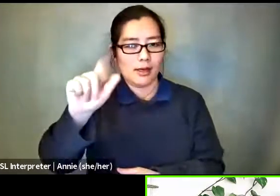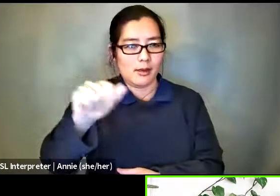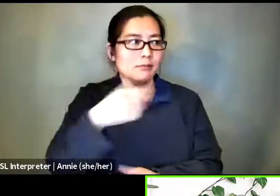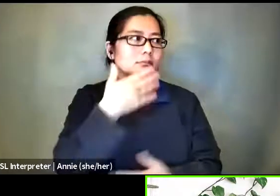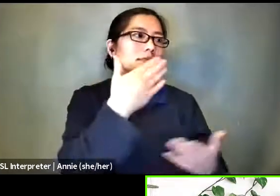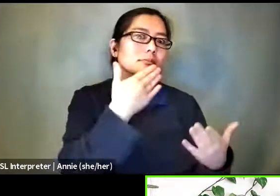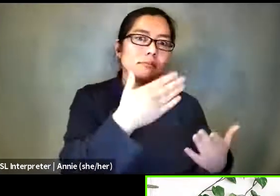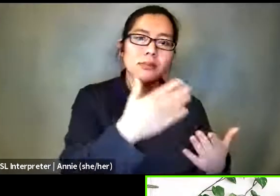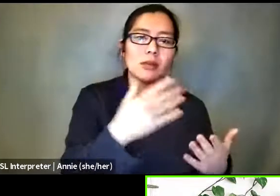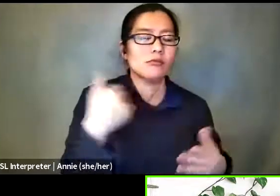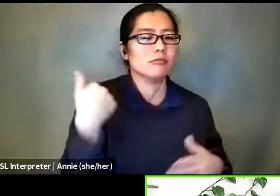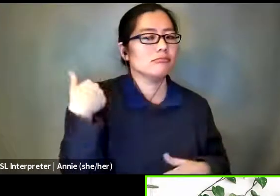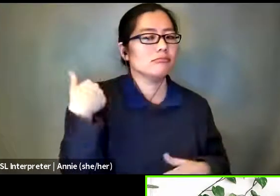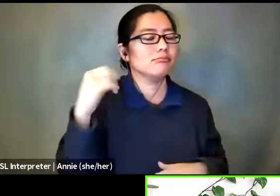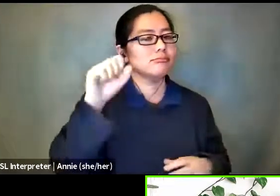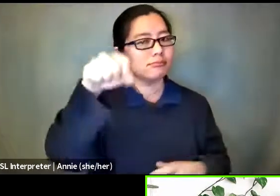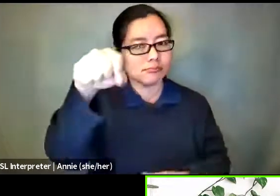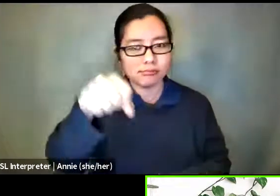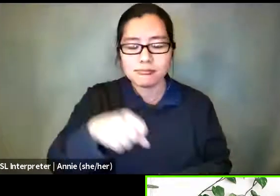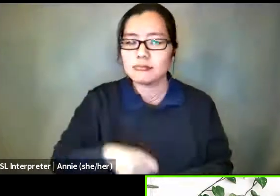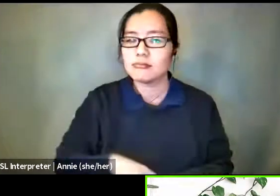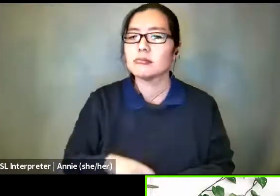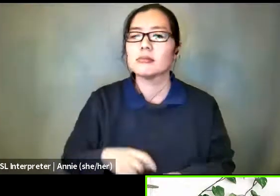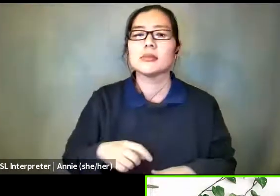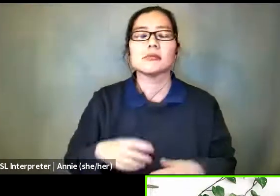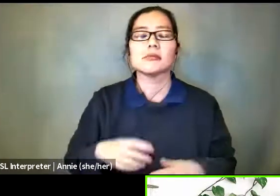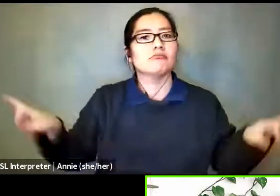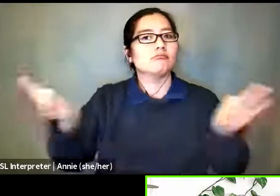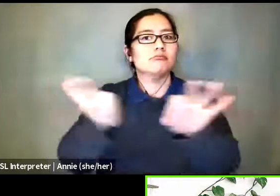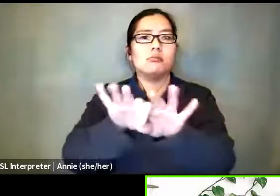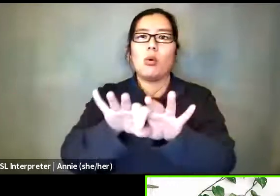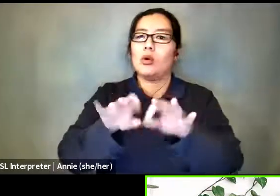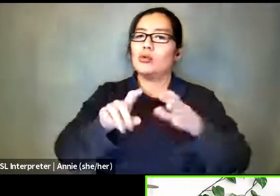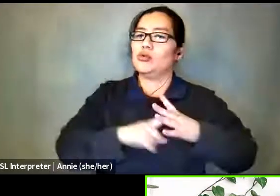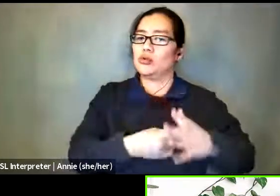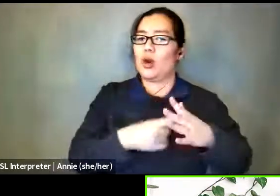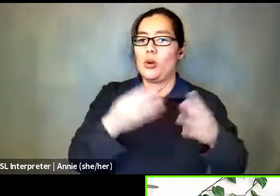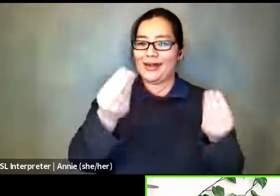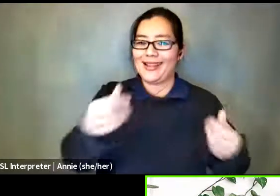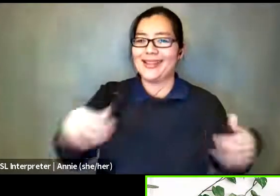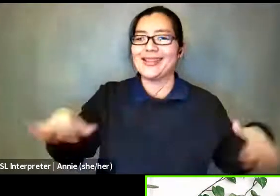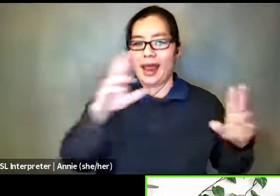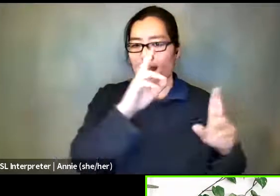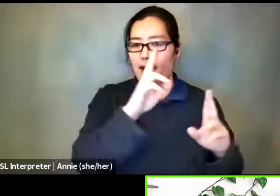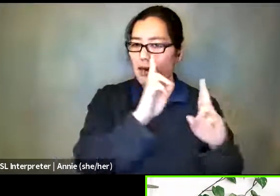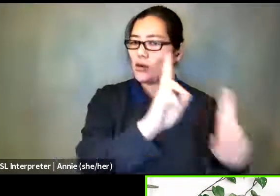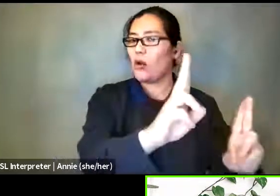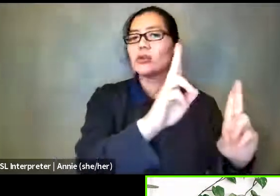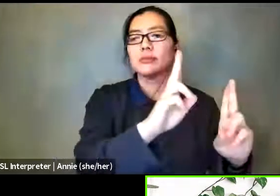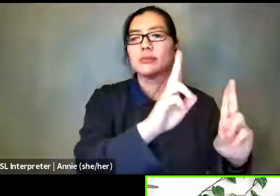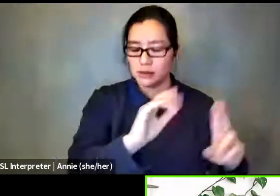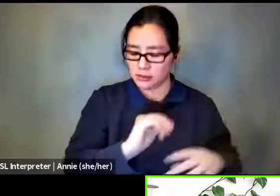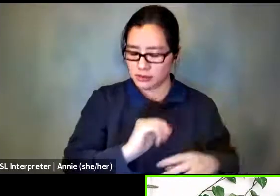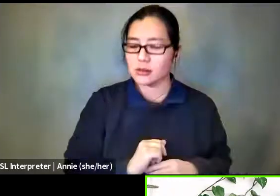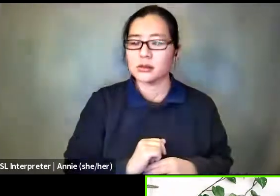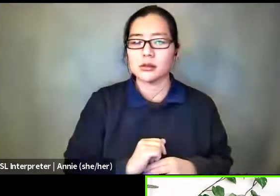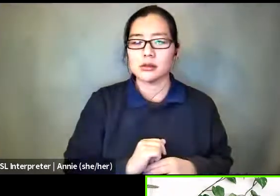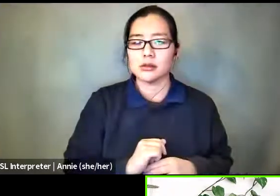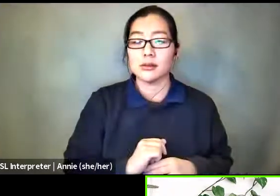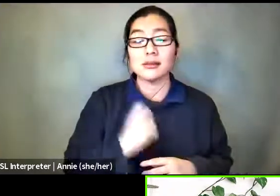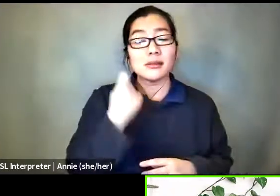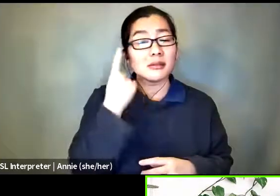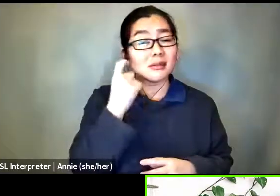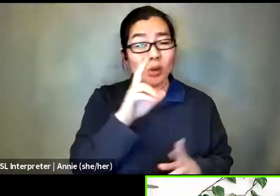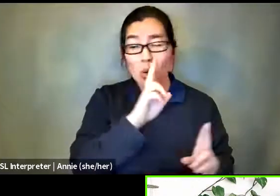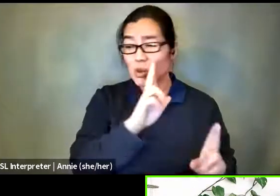that's an important part, is to start with the land acknowledgement, and also to understand that these acknowledgements